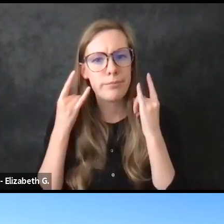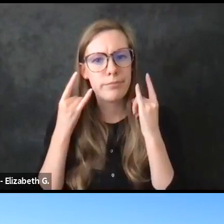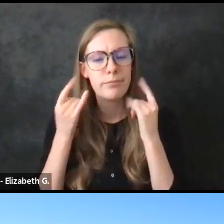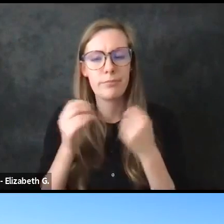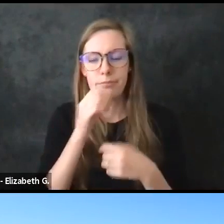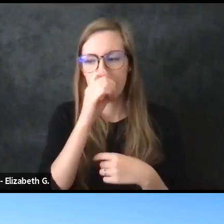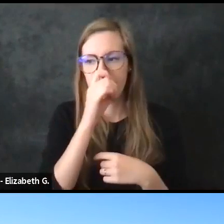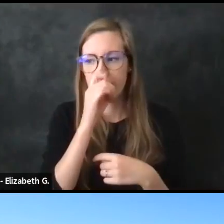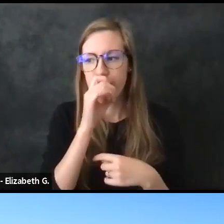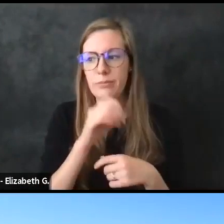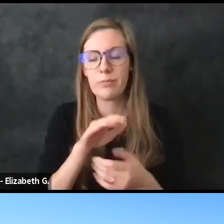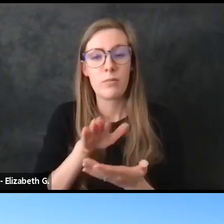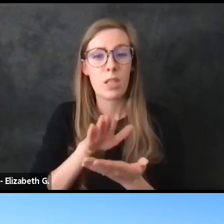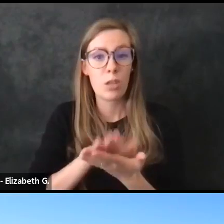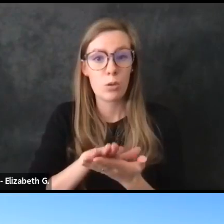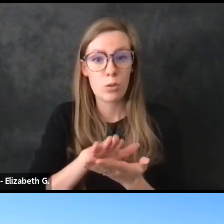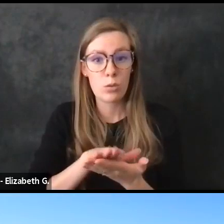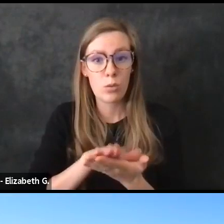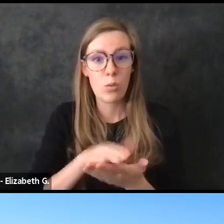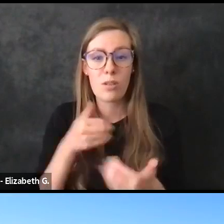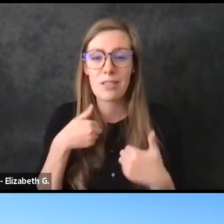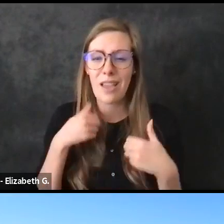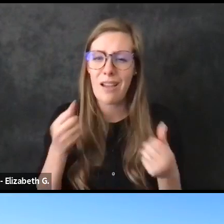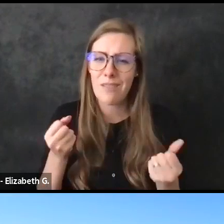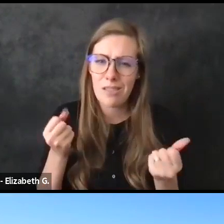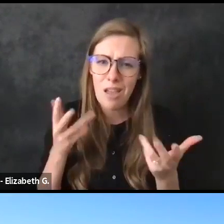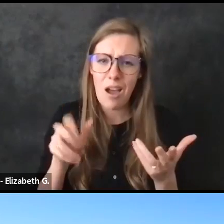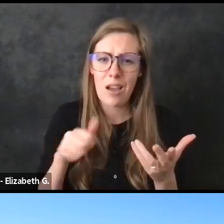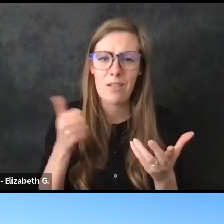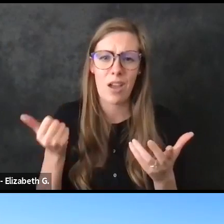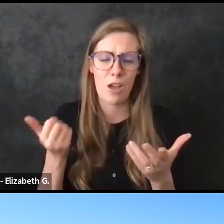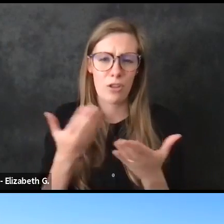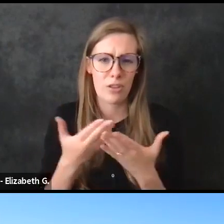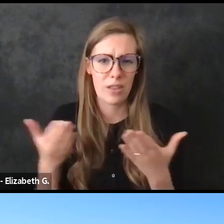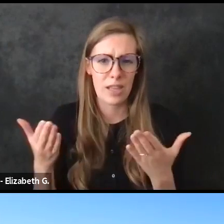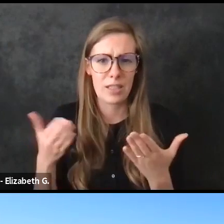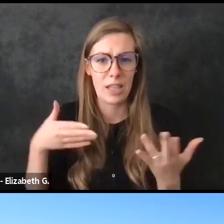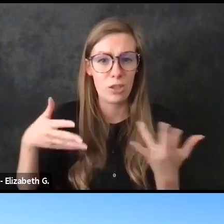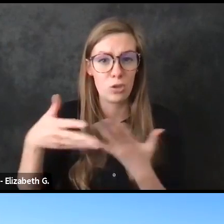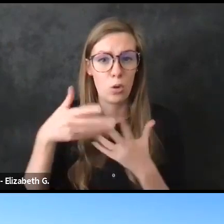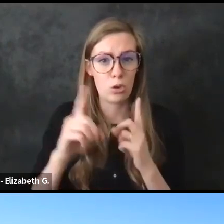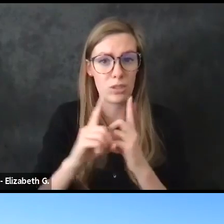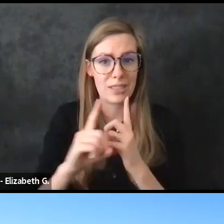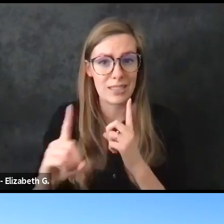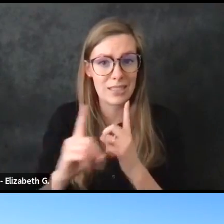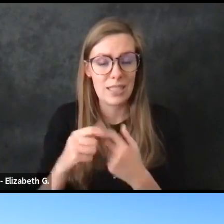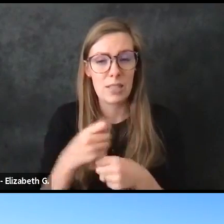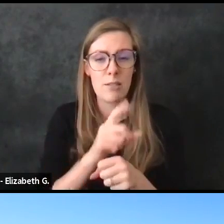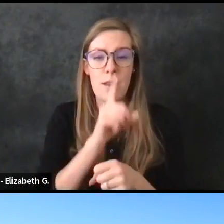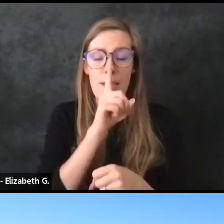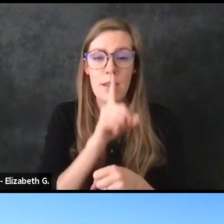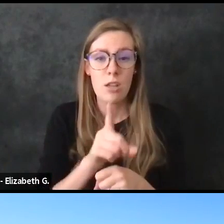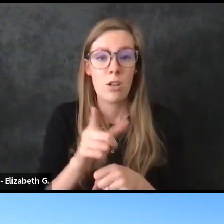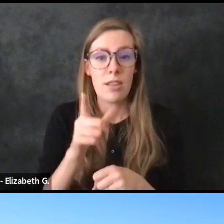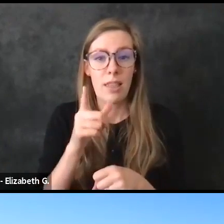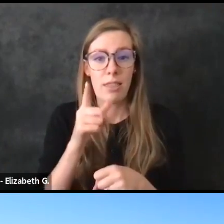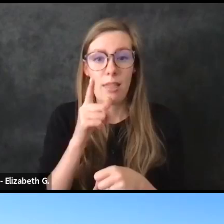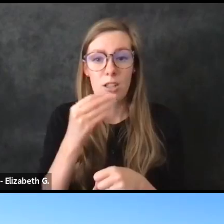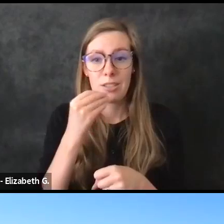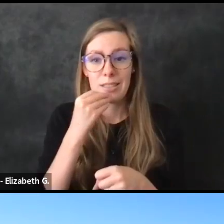Schools have put into place a lot of other mitigation measures of social distancing, making sure that lunch is